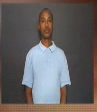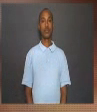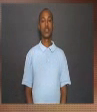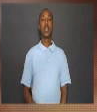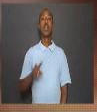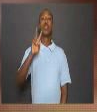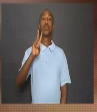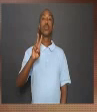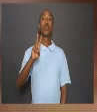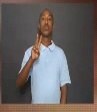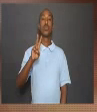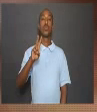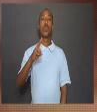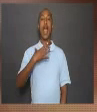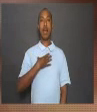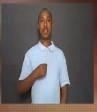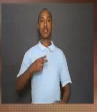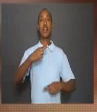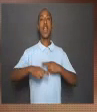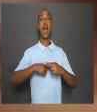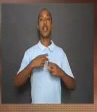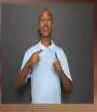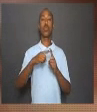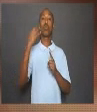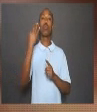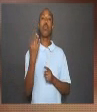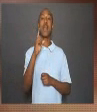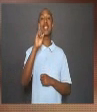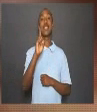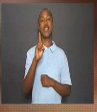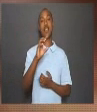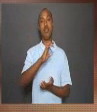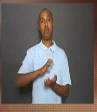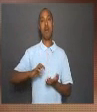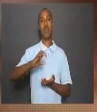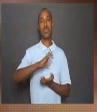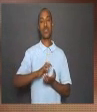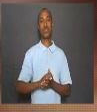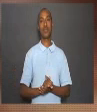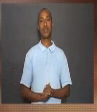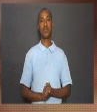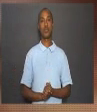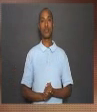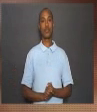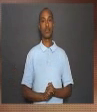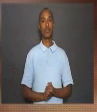2 elements react to form a single compound.